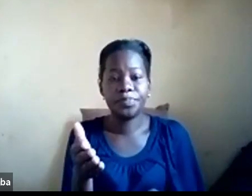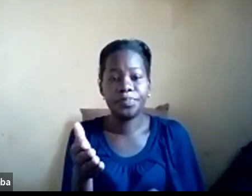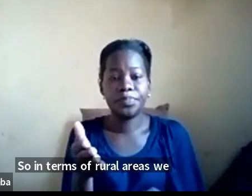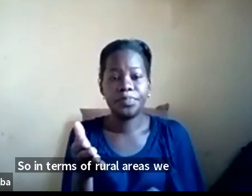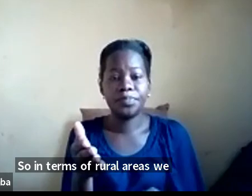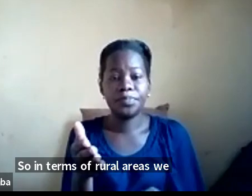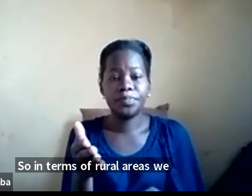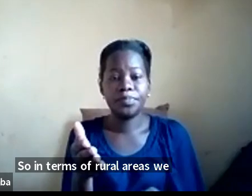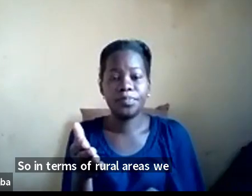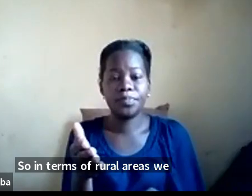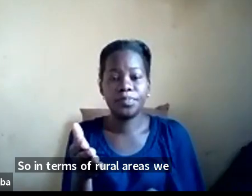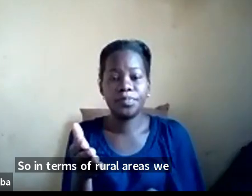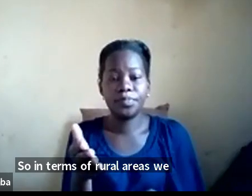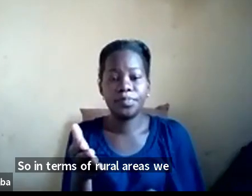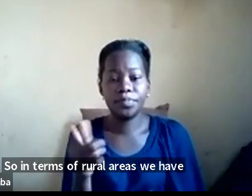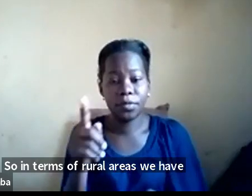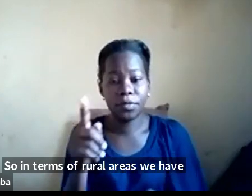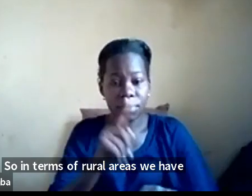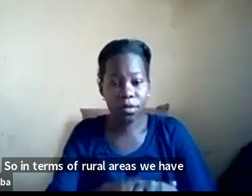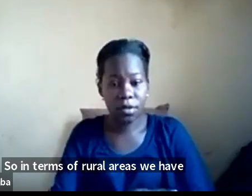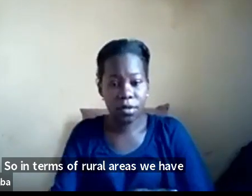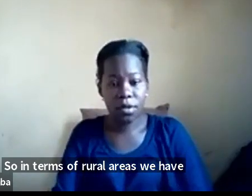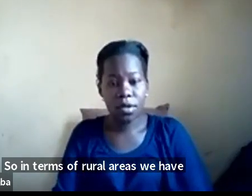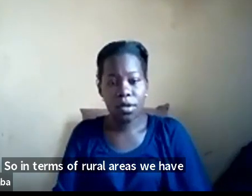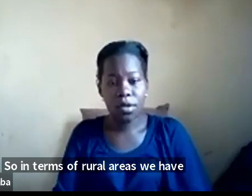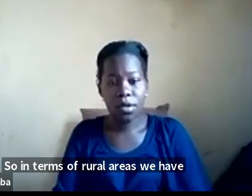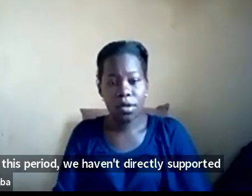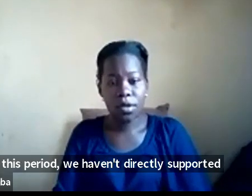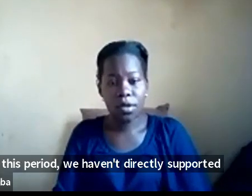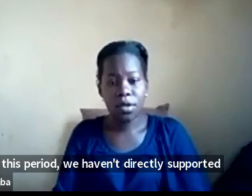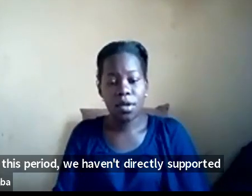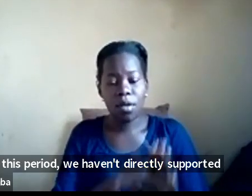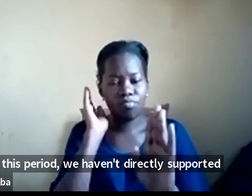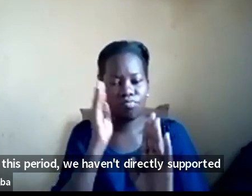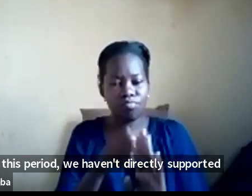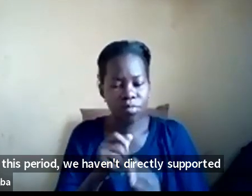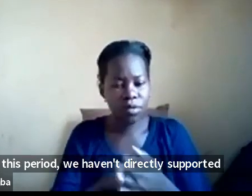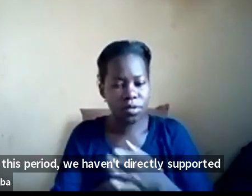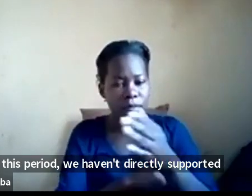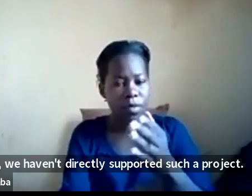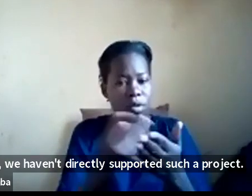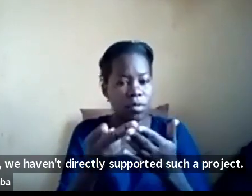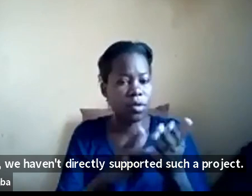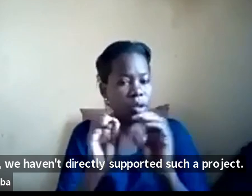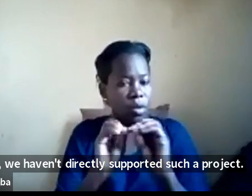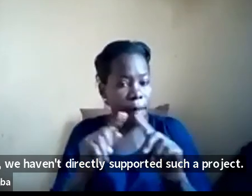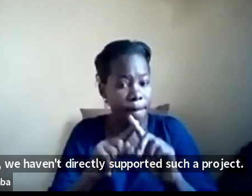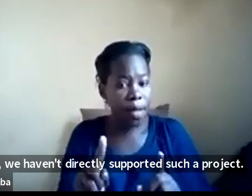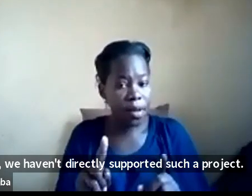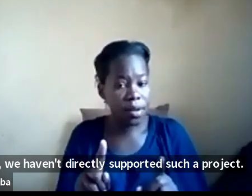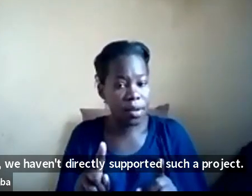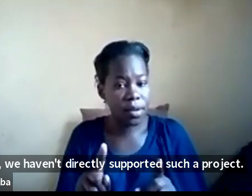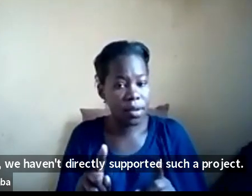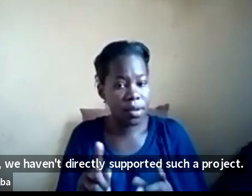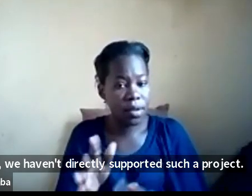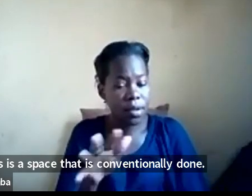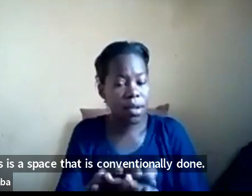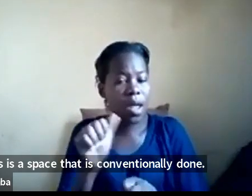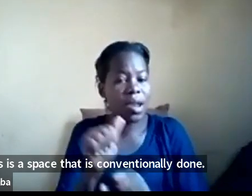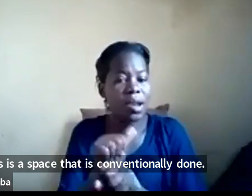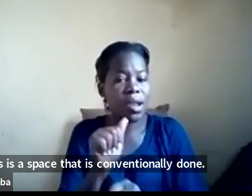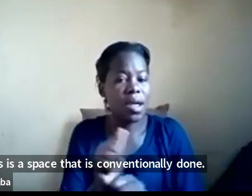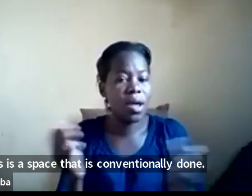during this period, we haven't directly supported such a project. This is a space that is conventionally done by the